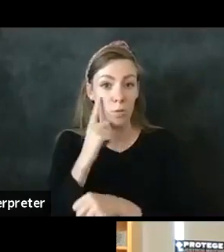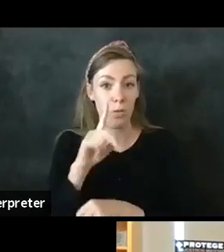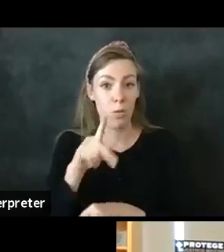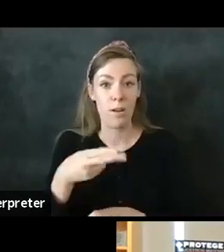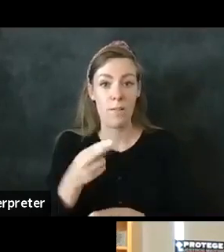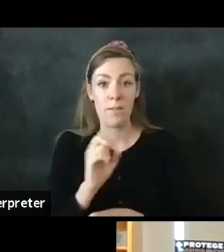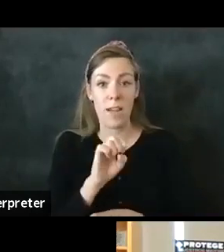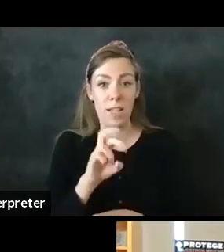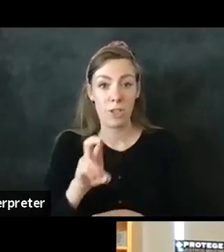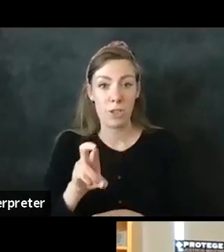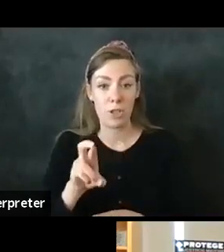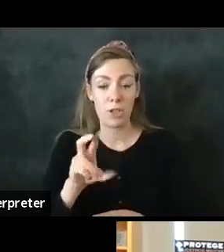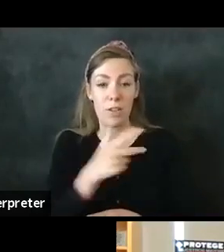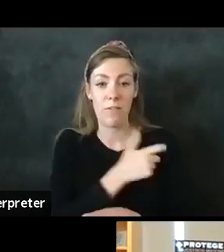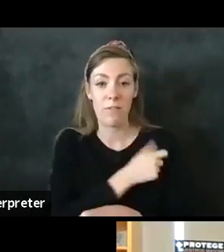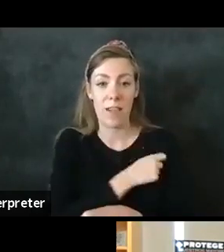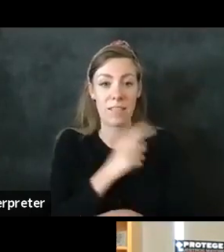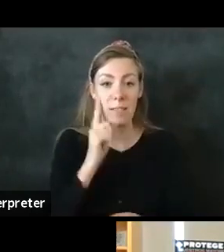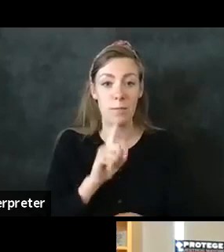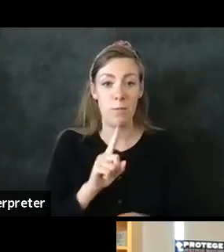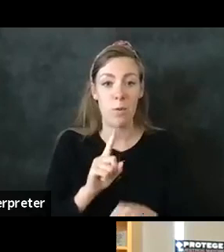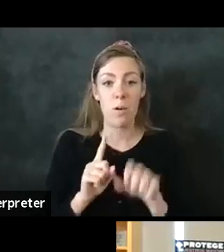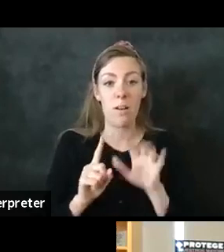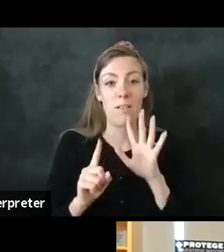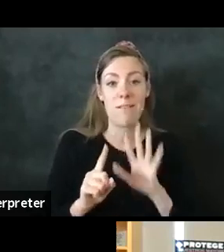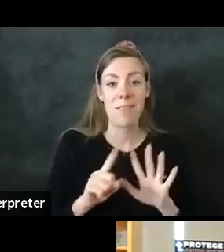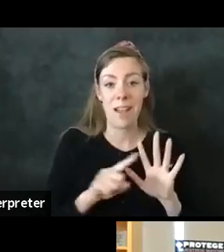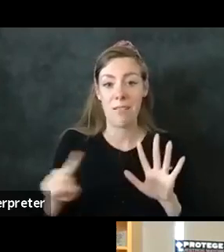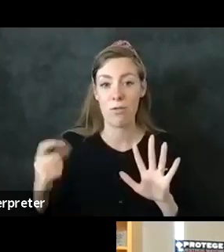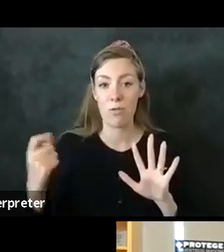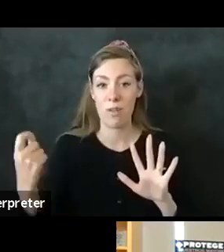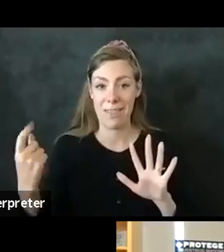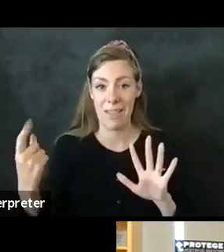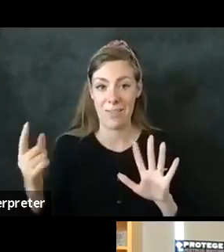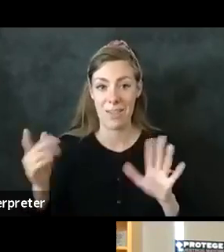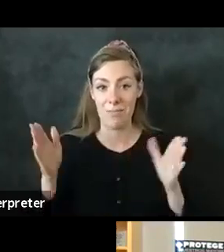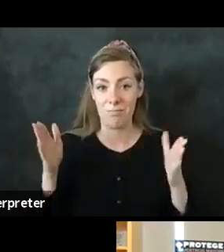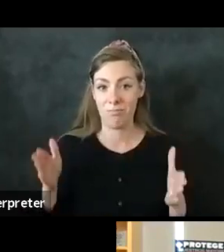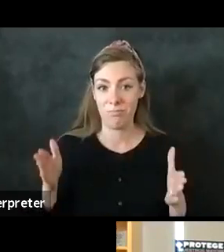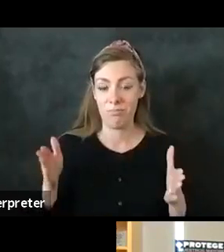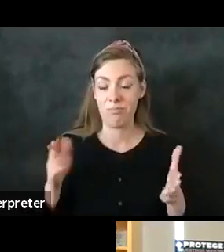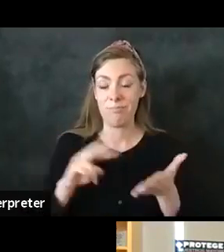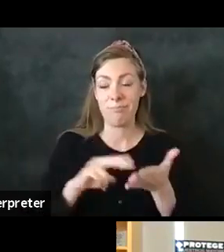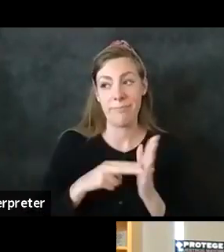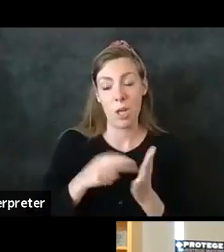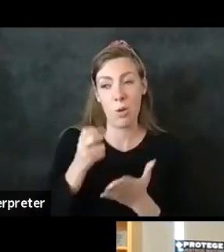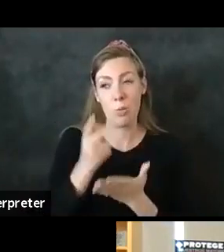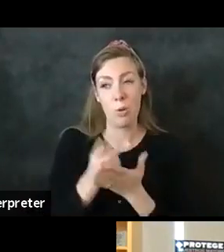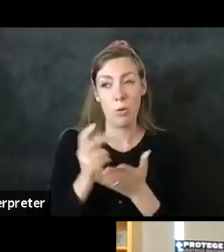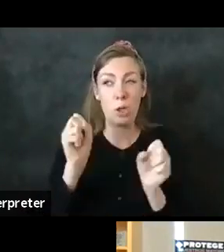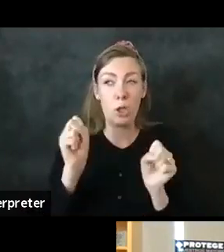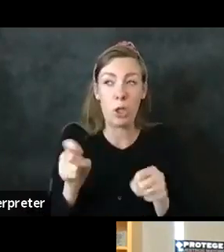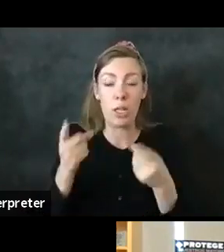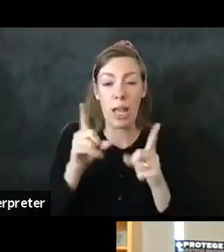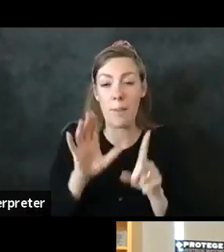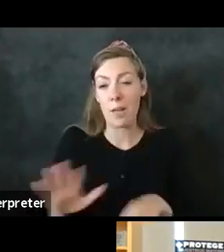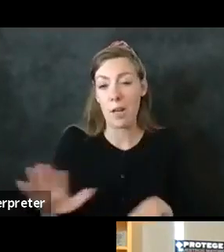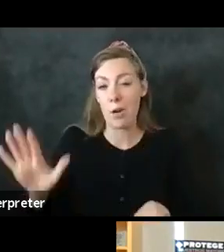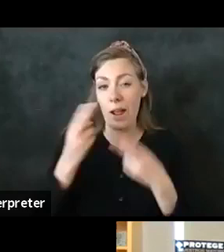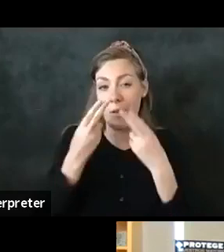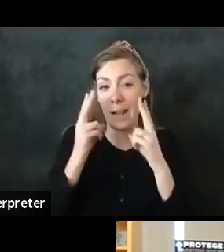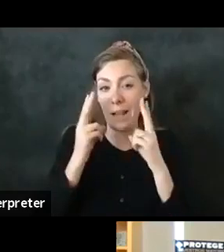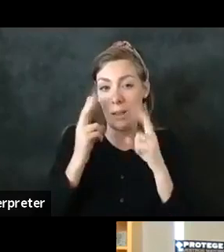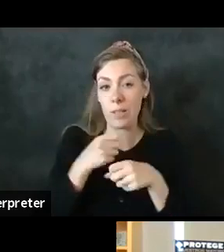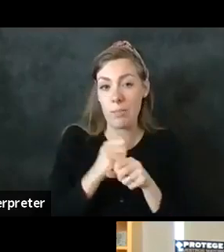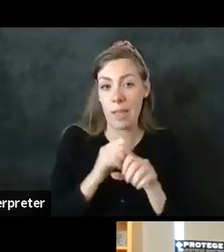for children in the 5 to 11 age group. That means that approval could come around Halloween, making this group of